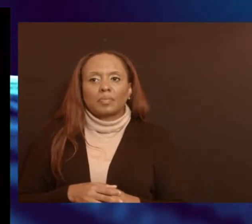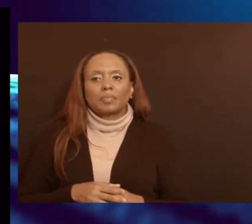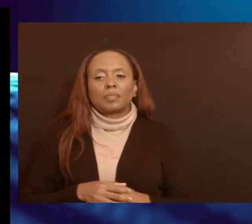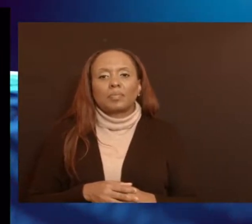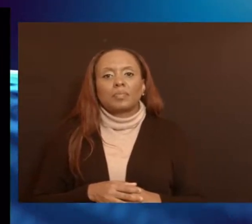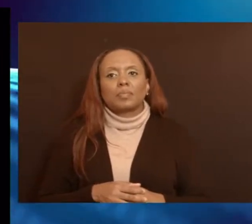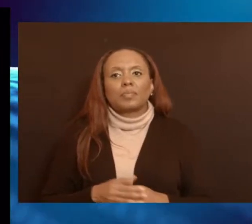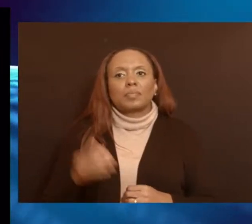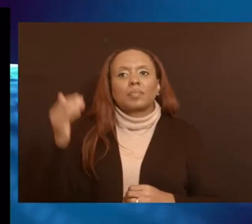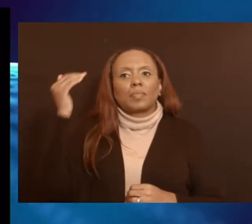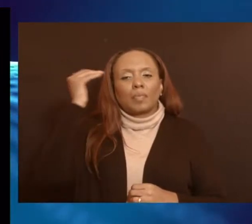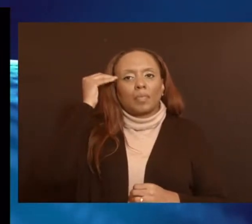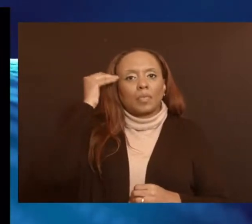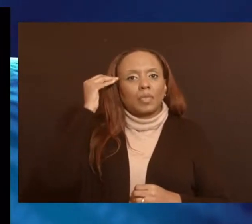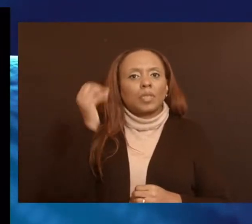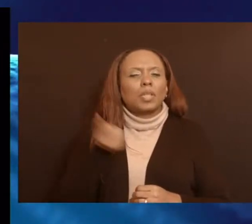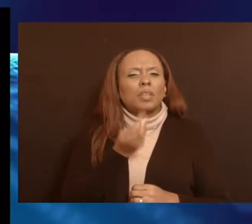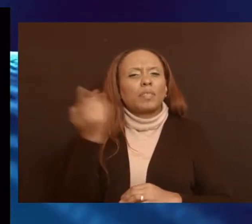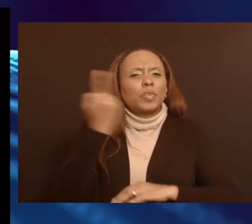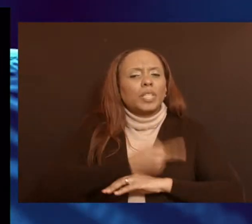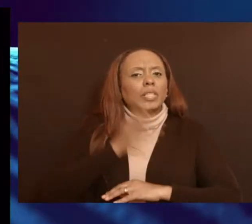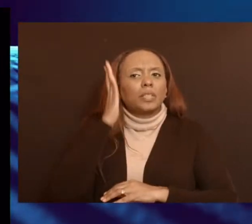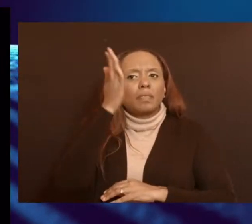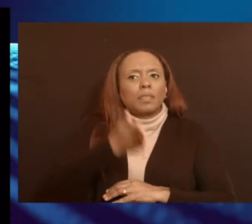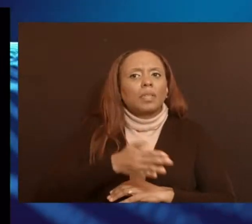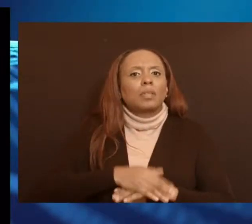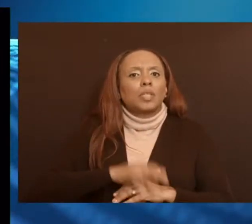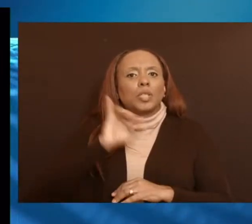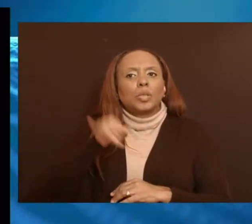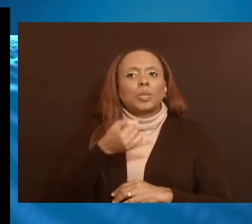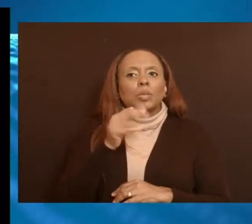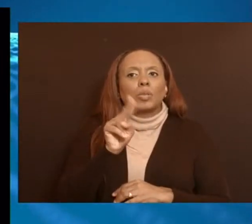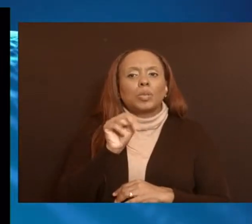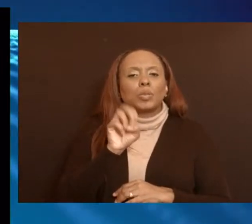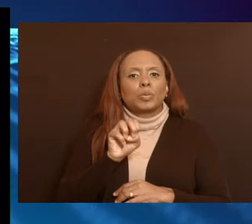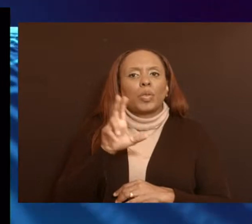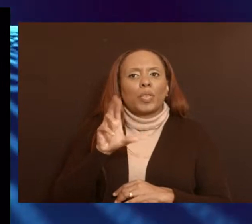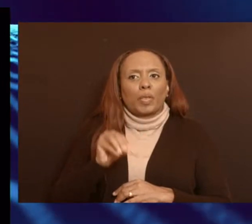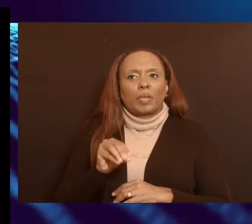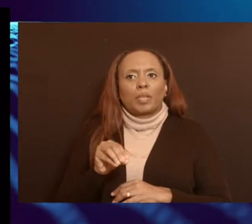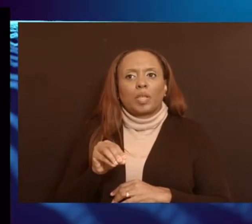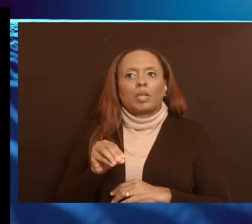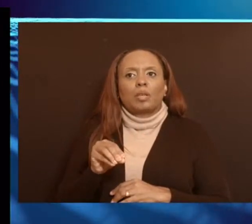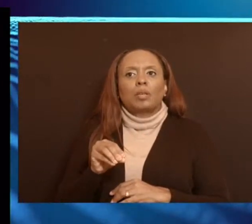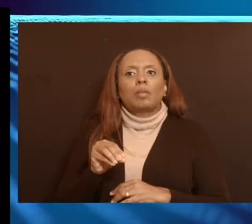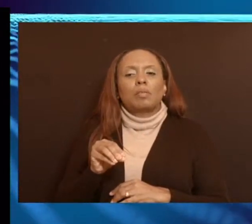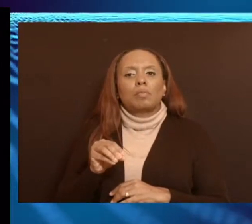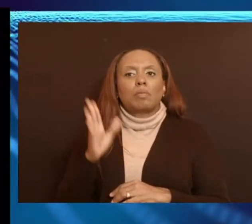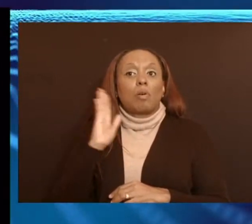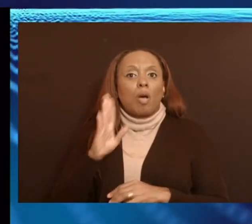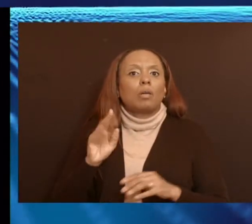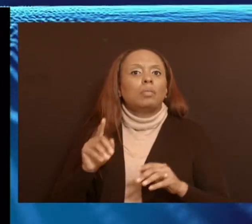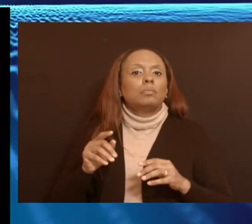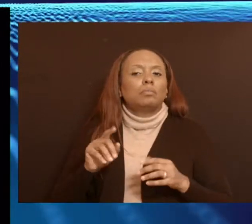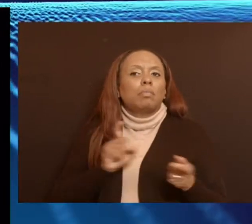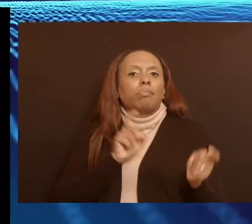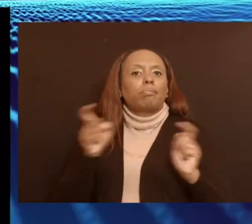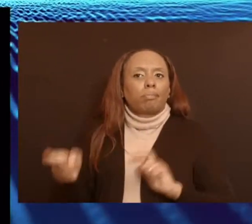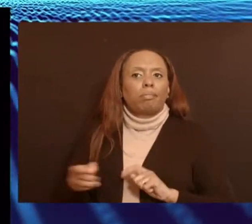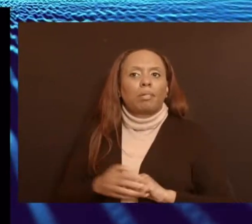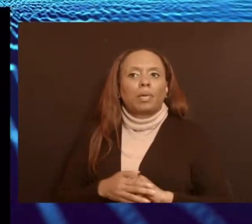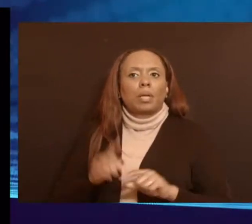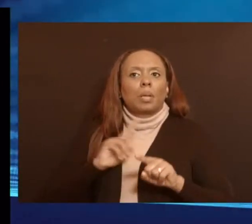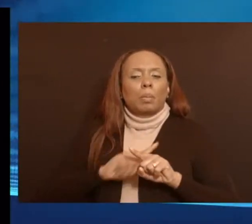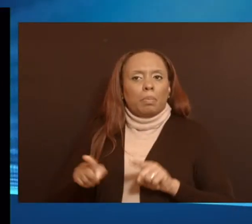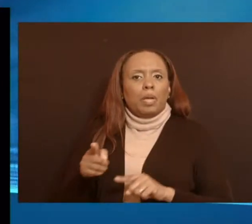in a couple of days. I know that the decision is not yours, but we do have our cases going up. You said